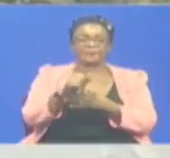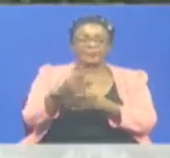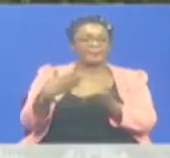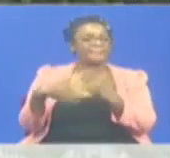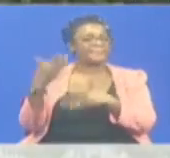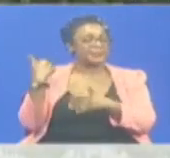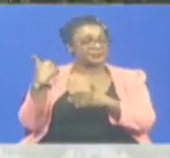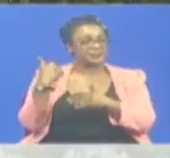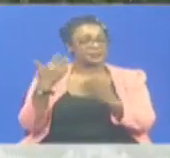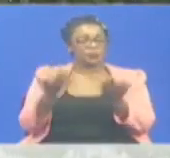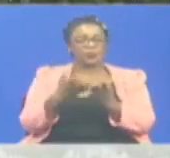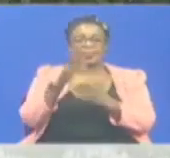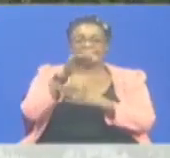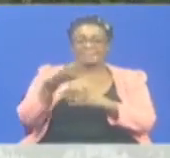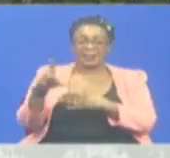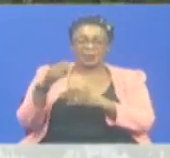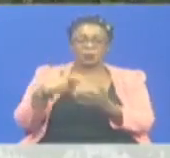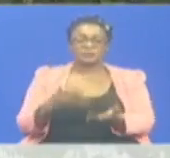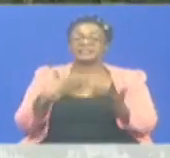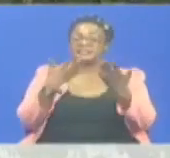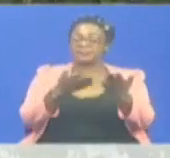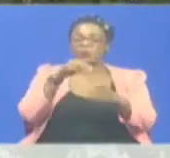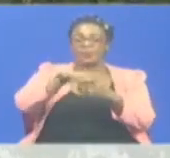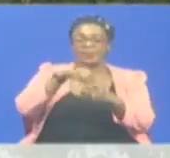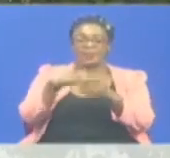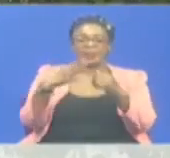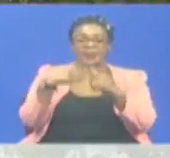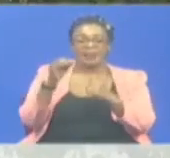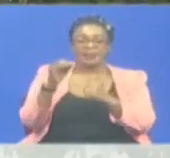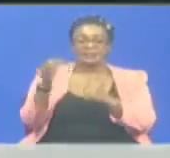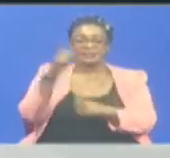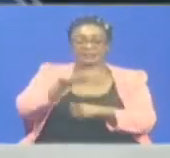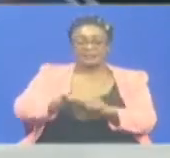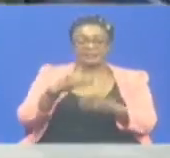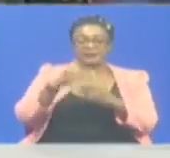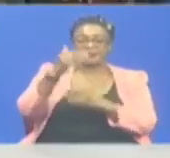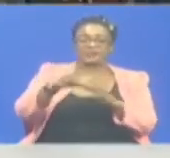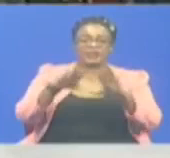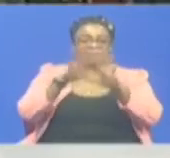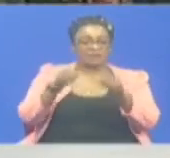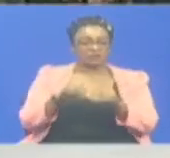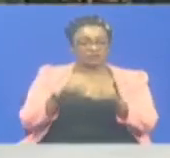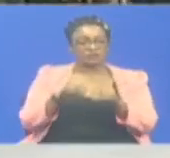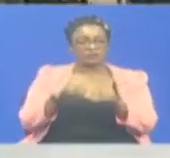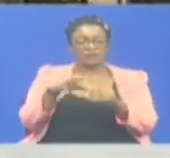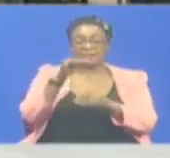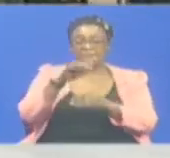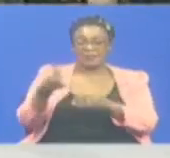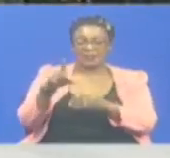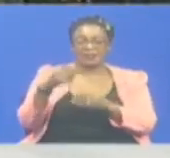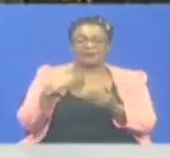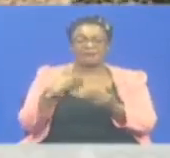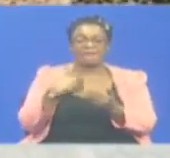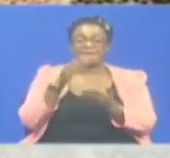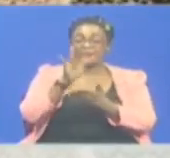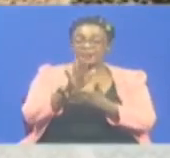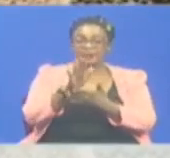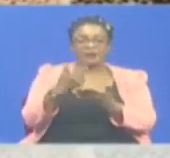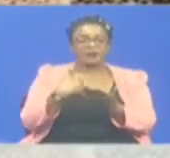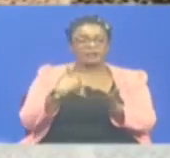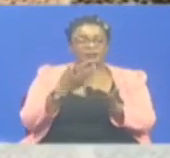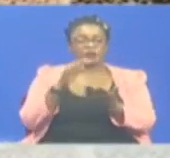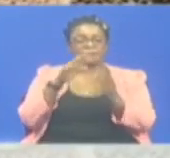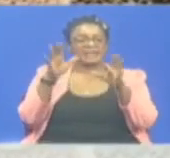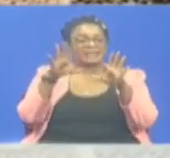when the bill was typically tabled within 90 days after the budget speech. The bill comes against the backdrop of a